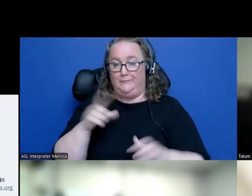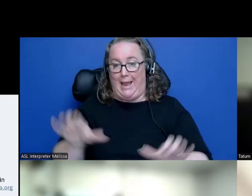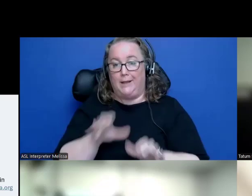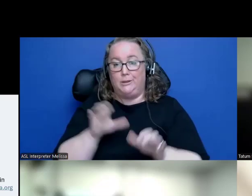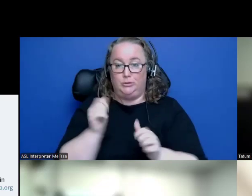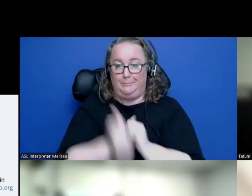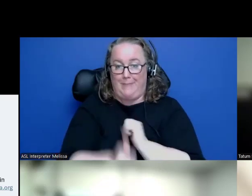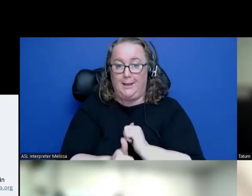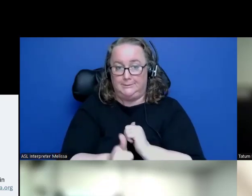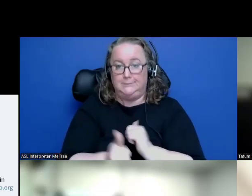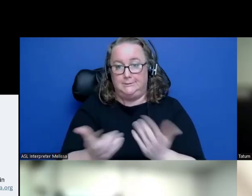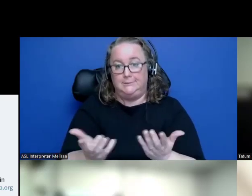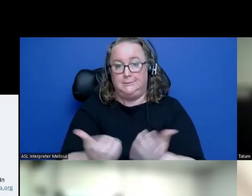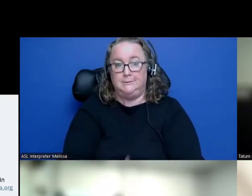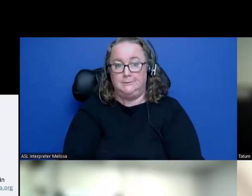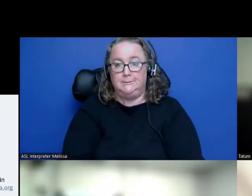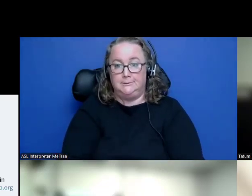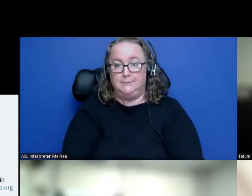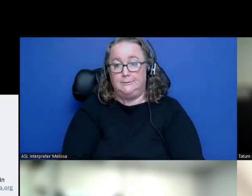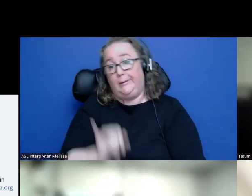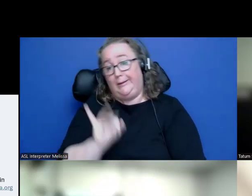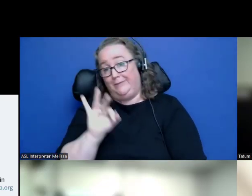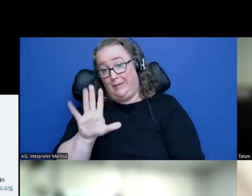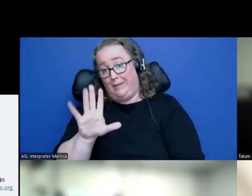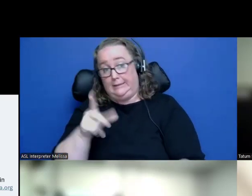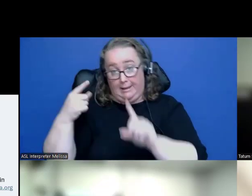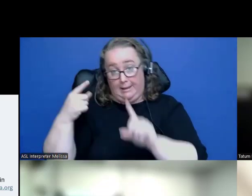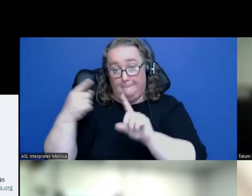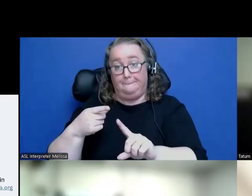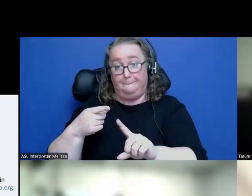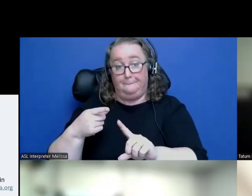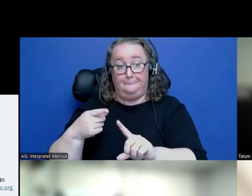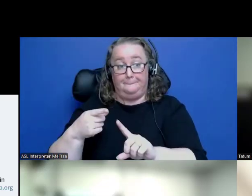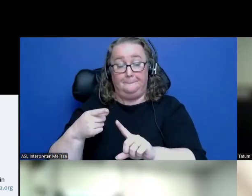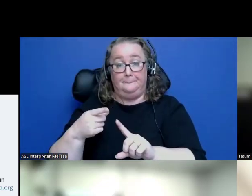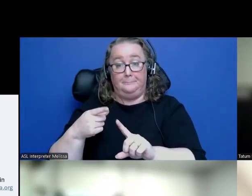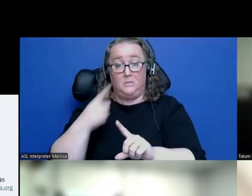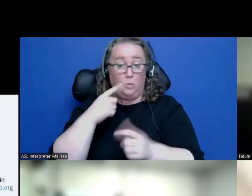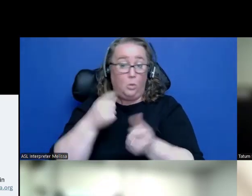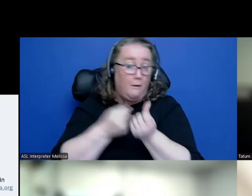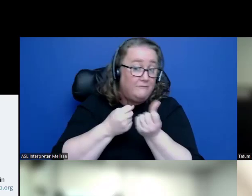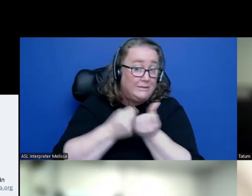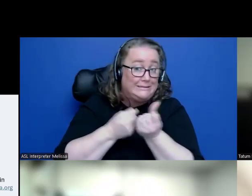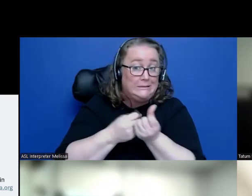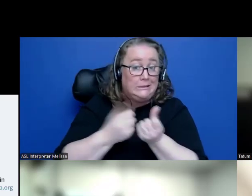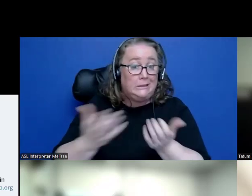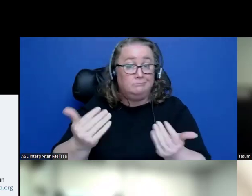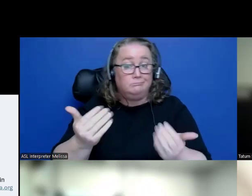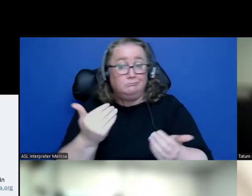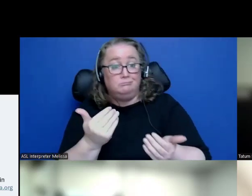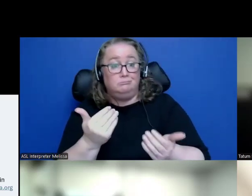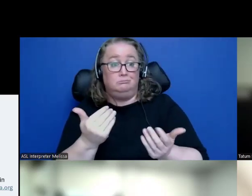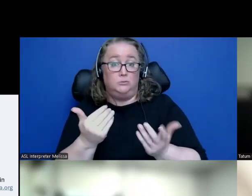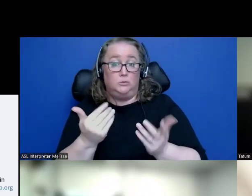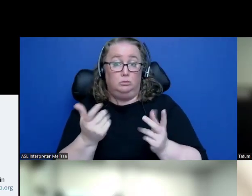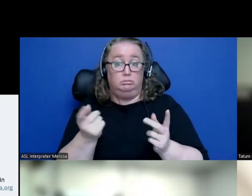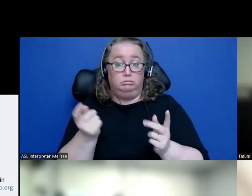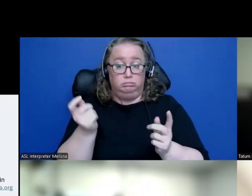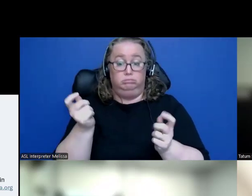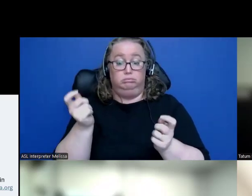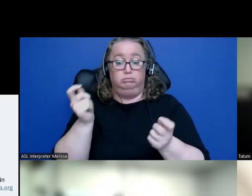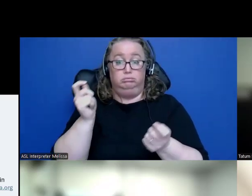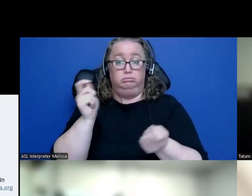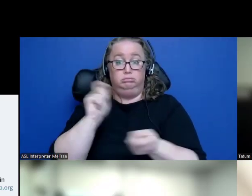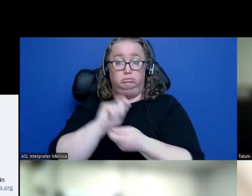So if that is the aim of advocacy, to